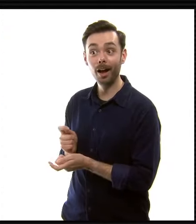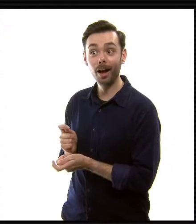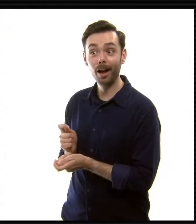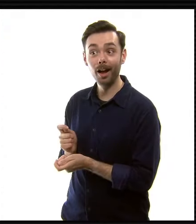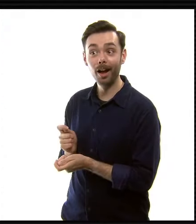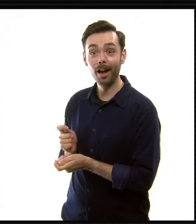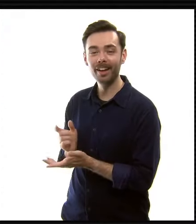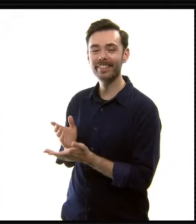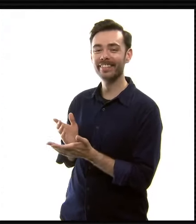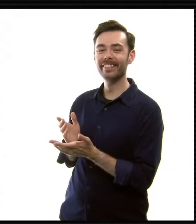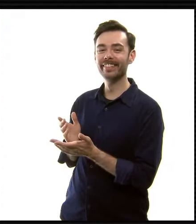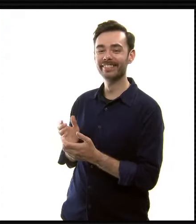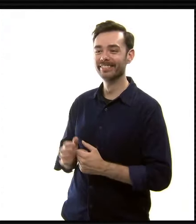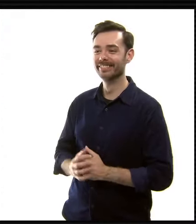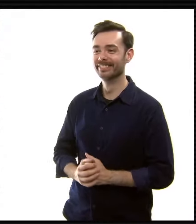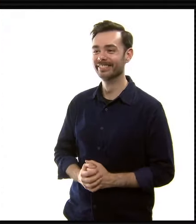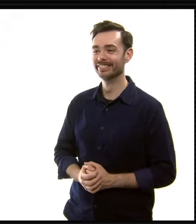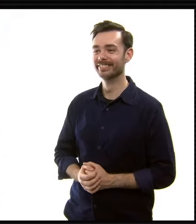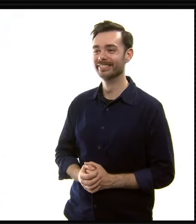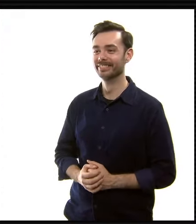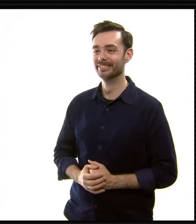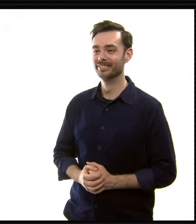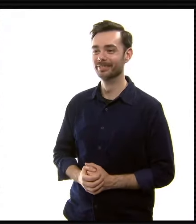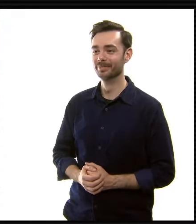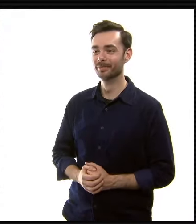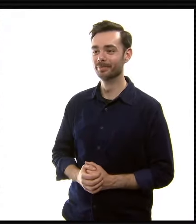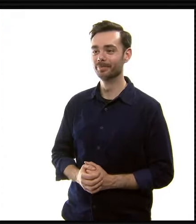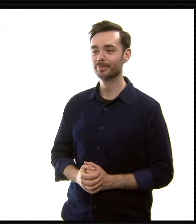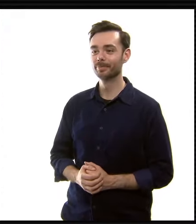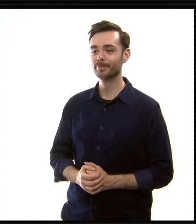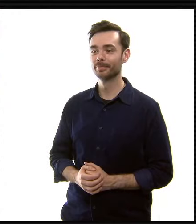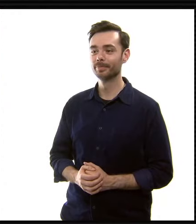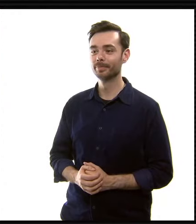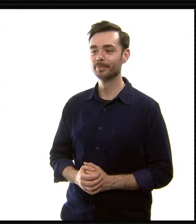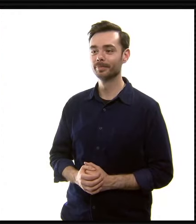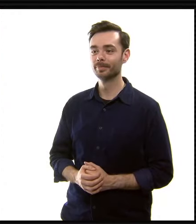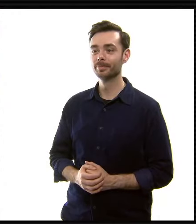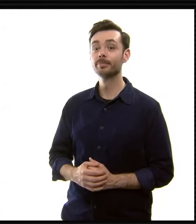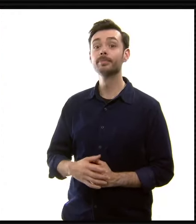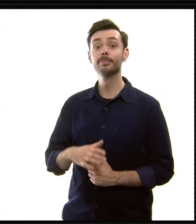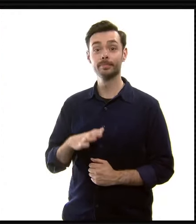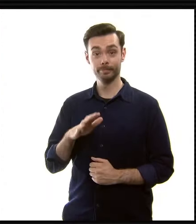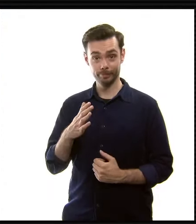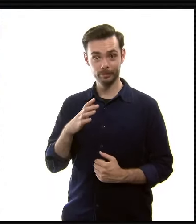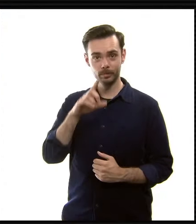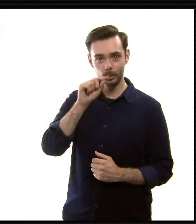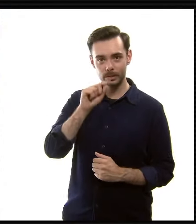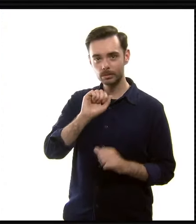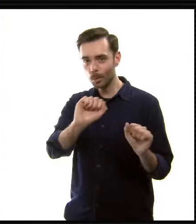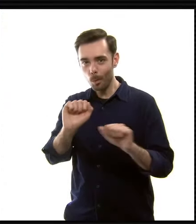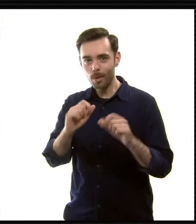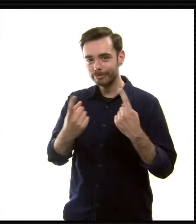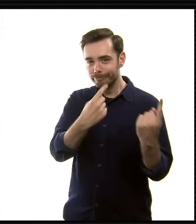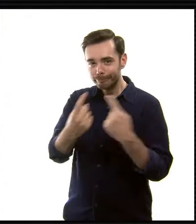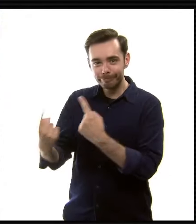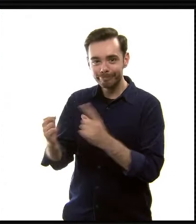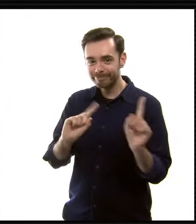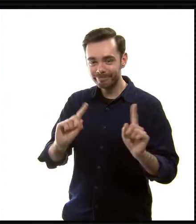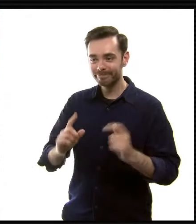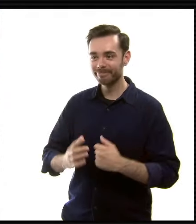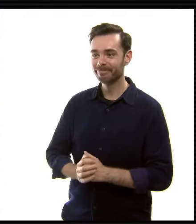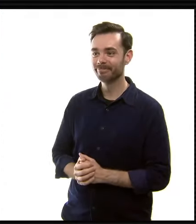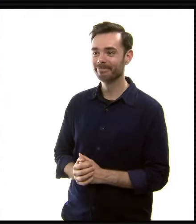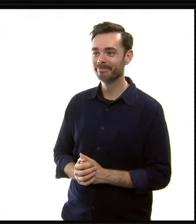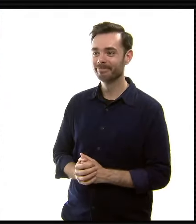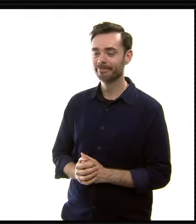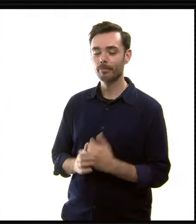That's more like it. Now, let's see what you guys are saying out there on socials. That's right, Charlie, that's what we like to see. Hi,